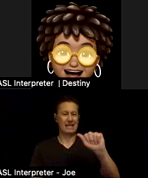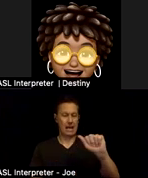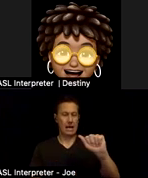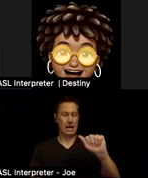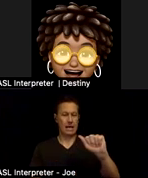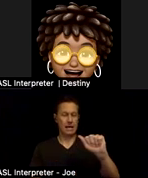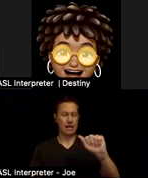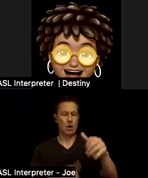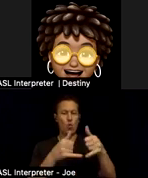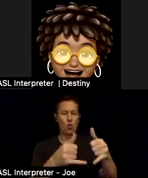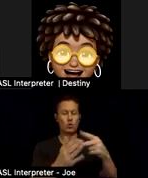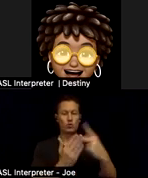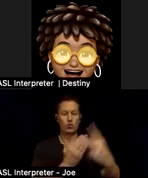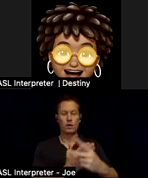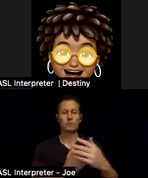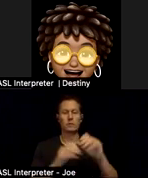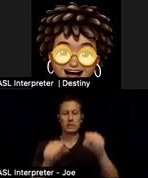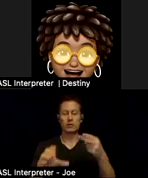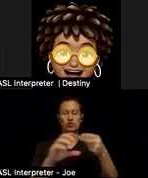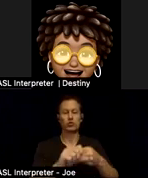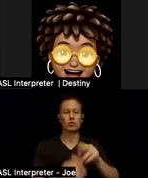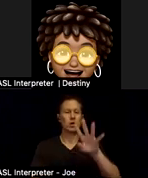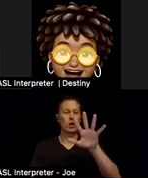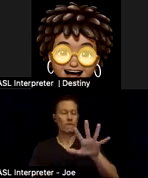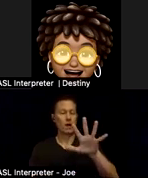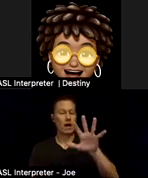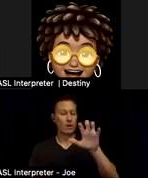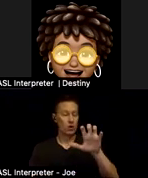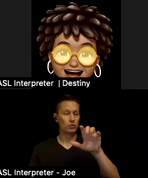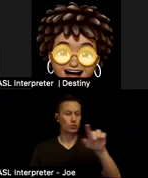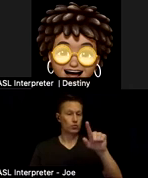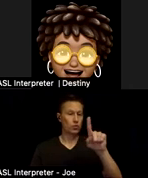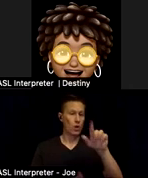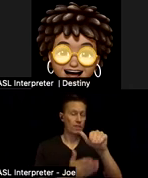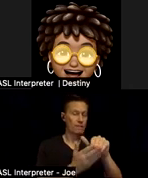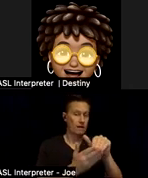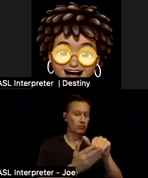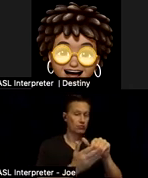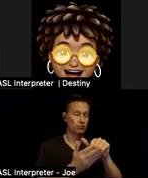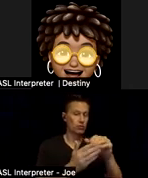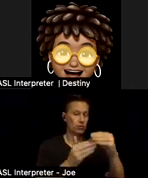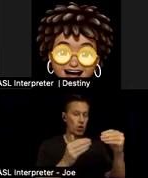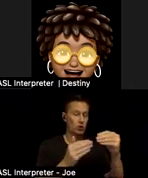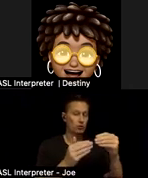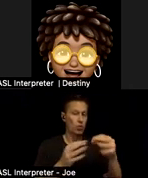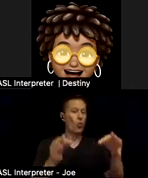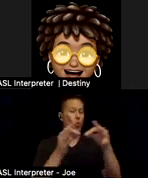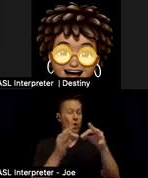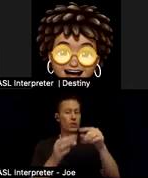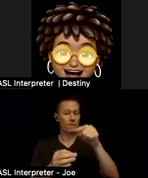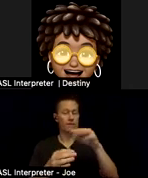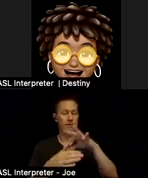you can get information on that. We provide $500 to $1,000 worth of these supplies to nonprofits and other